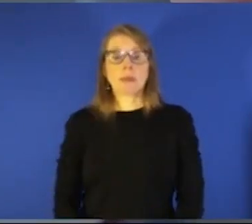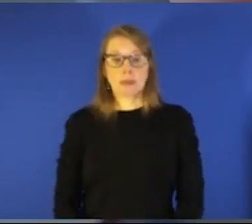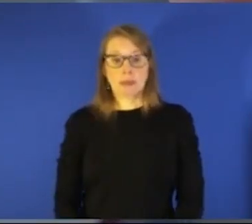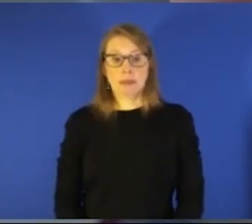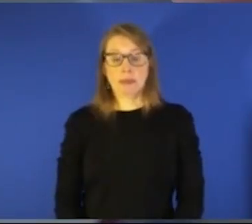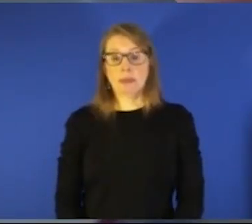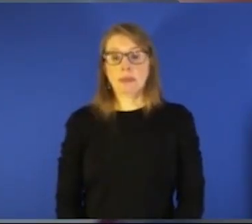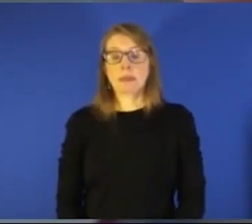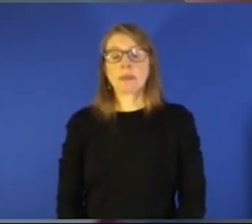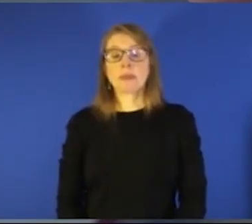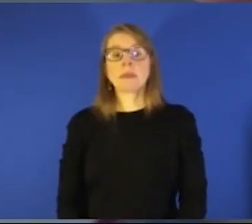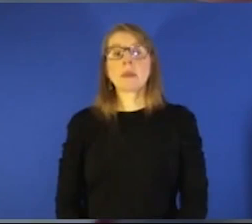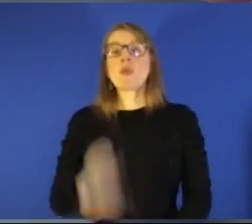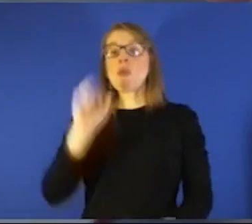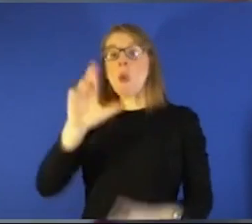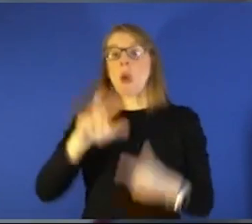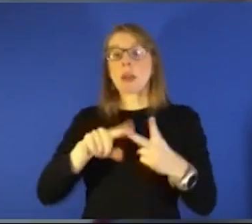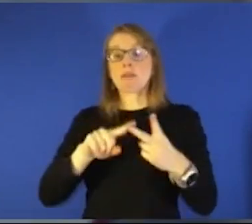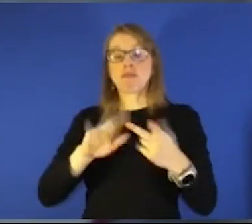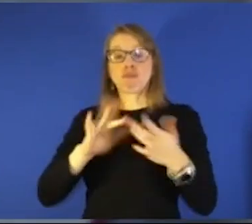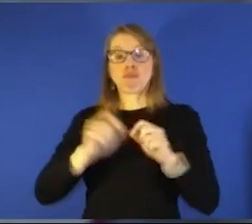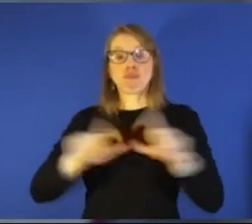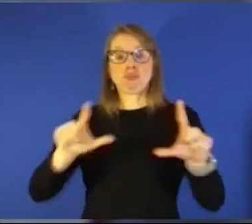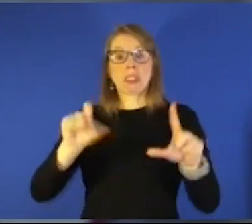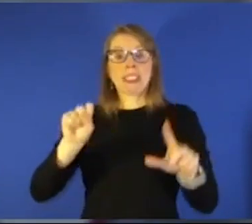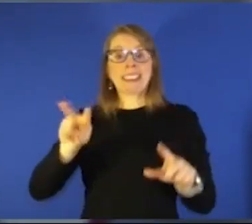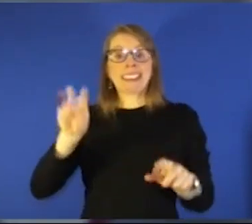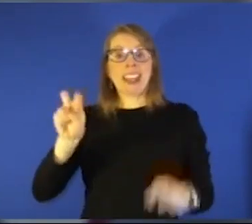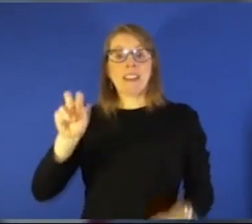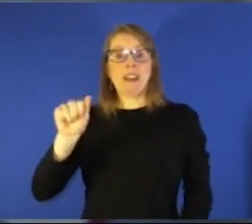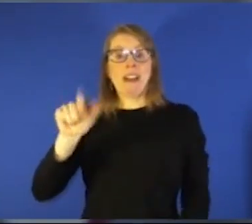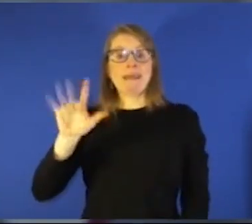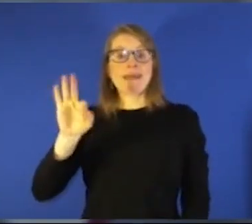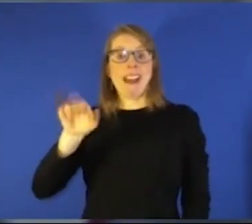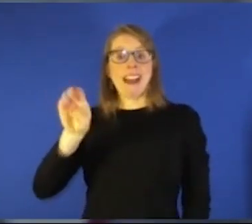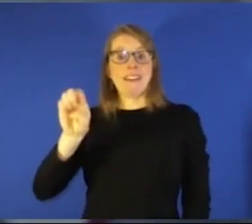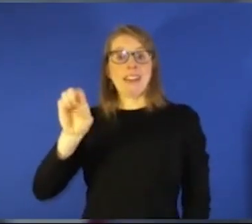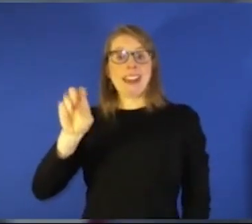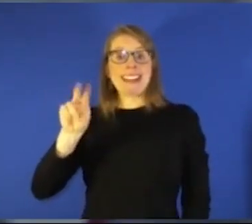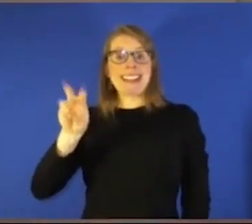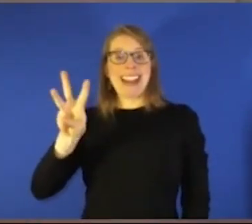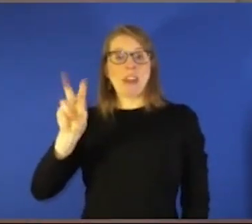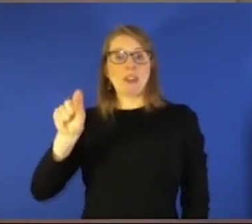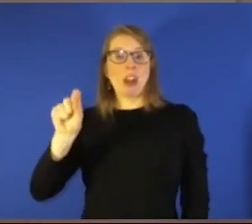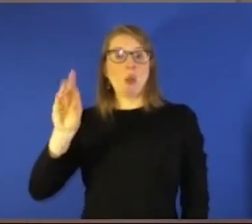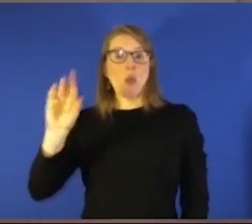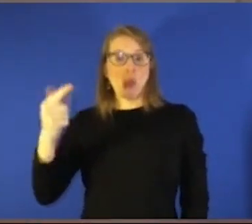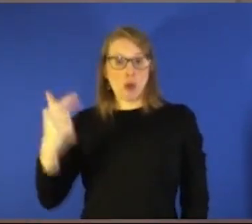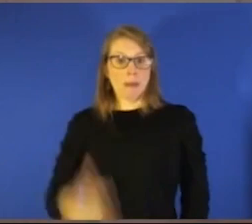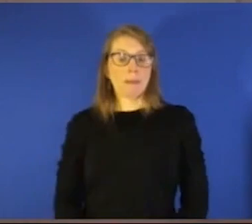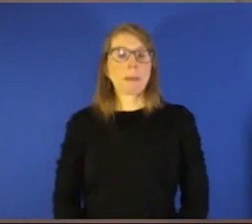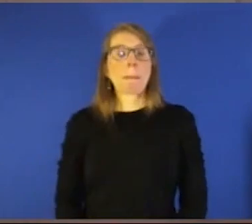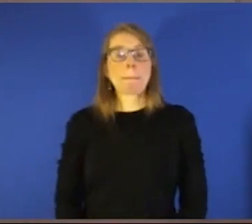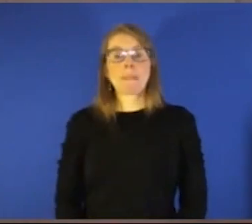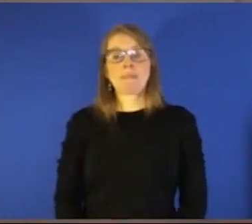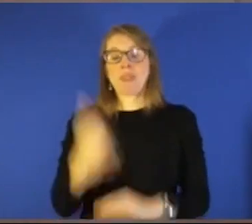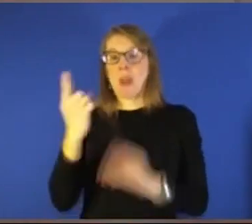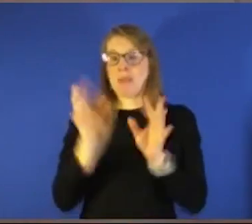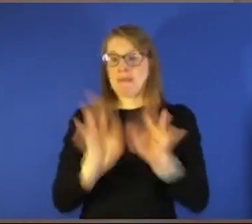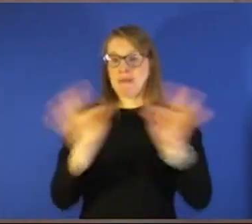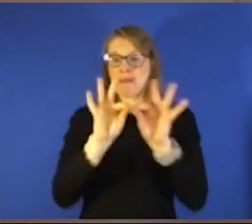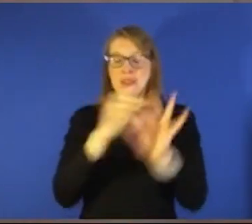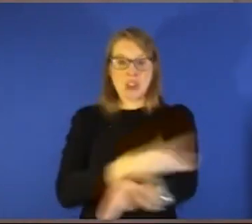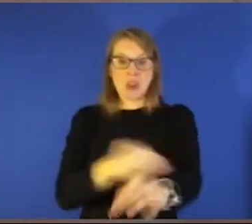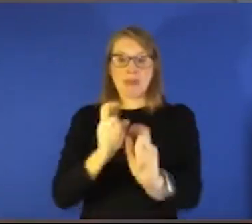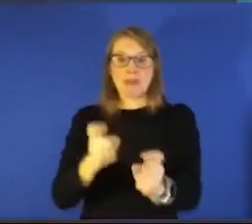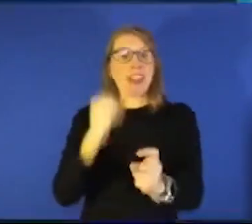877-468-6844, or you can visit savealifenow.org. Always important to donate if you can donate. Want